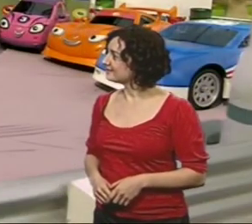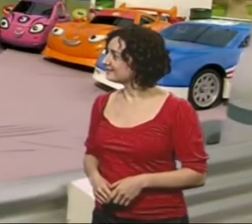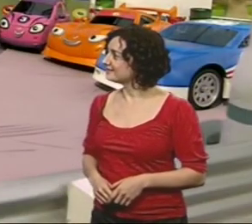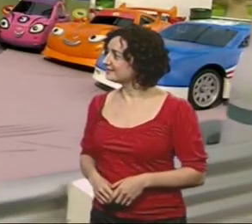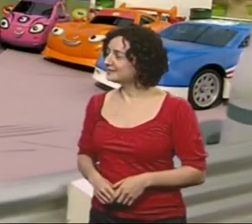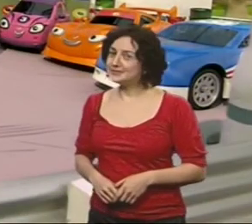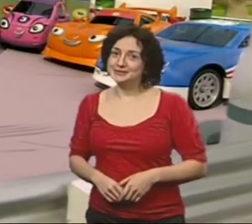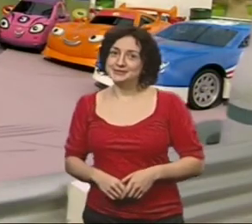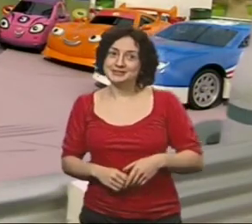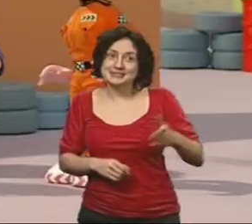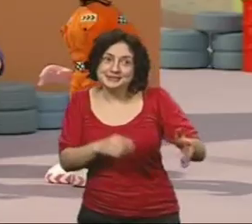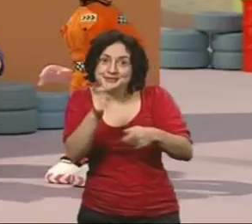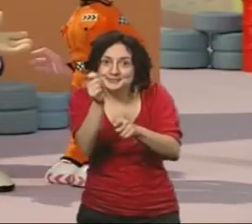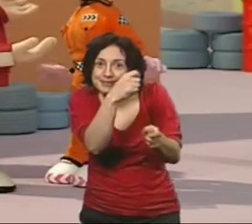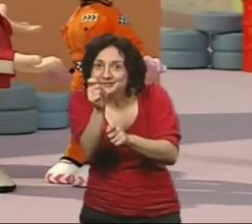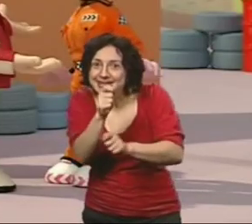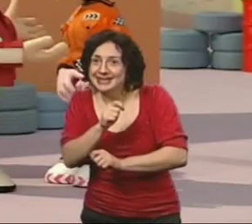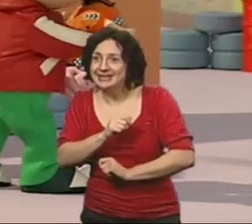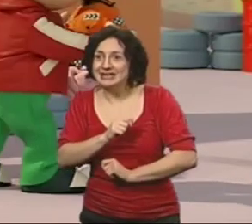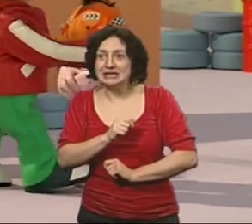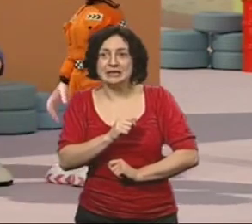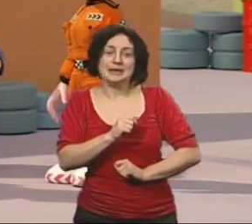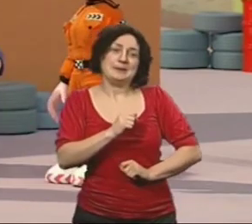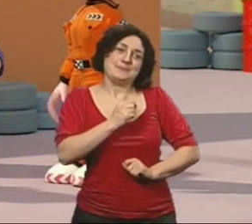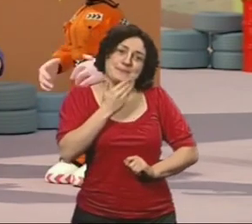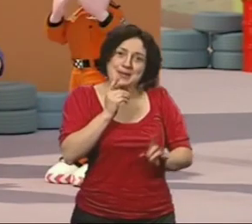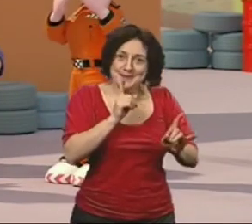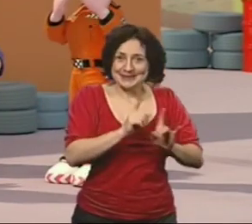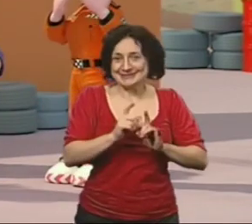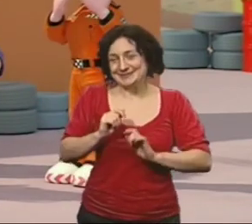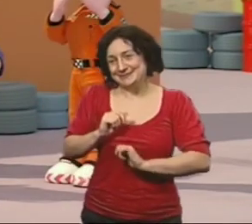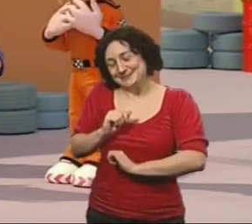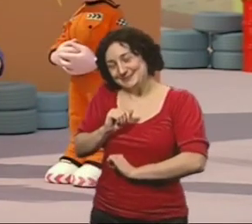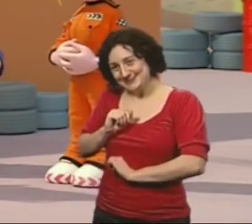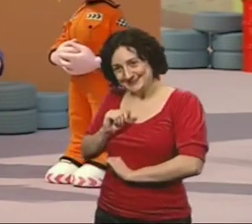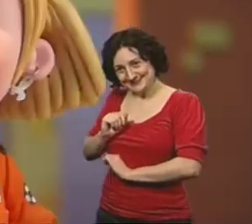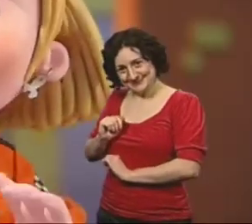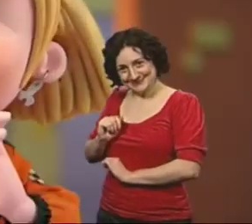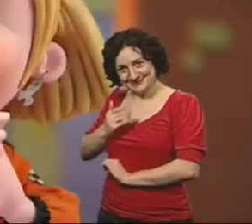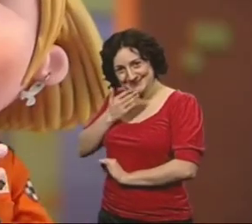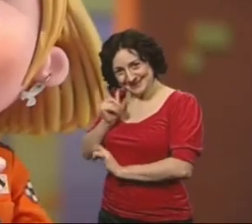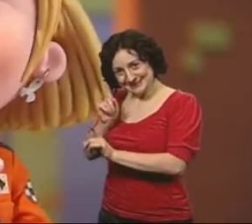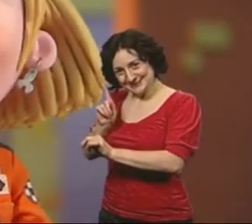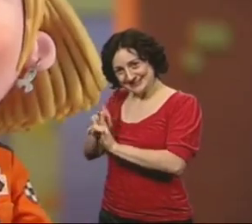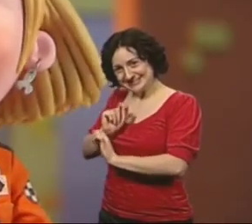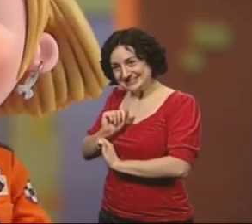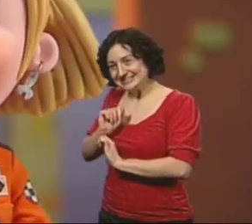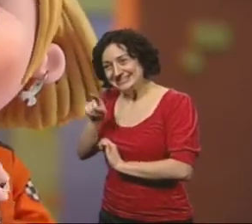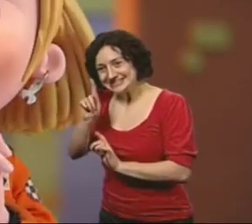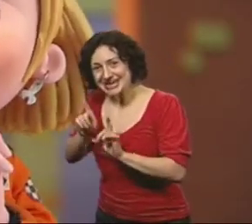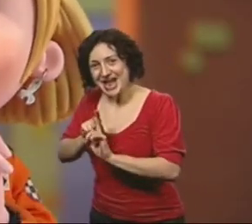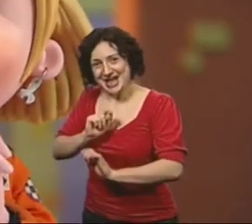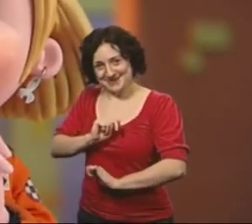This is Marsha. Marsha. Very nice to meet you. Oh, and you too,